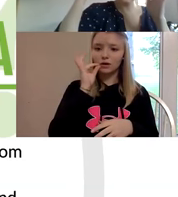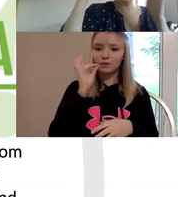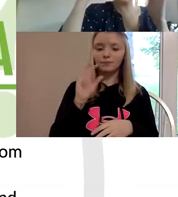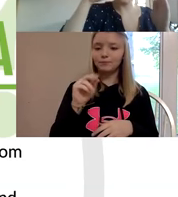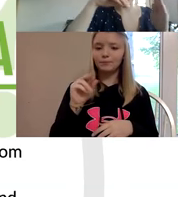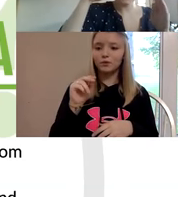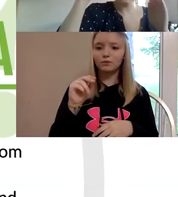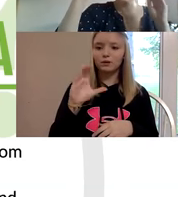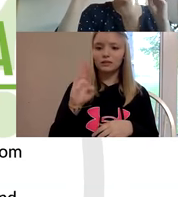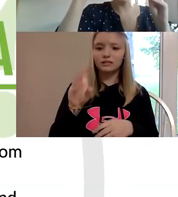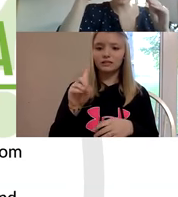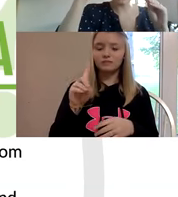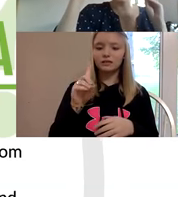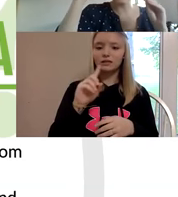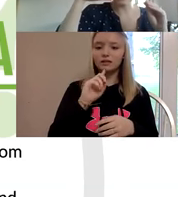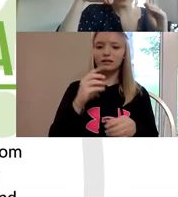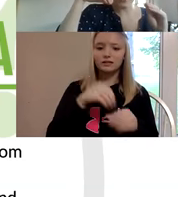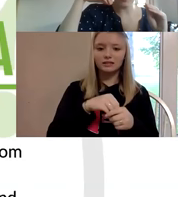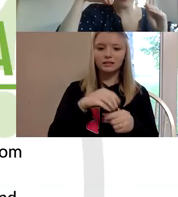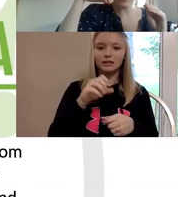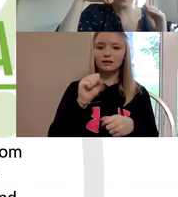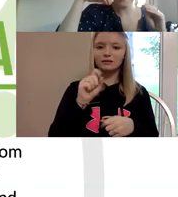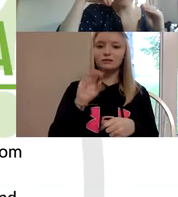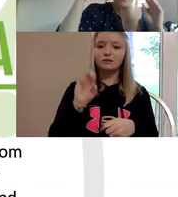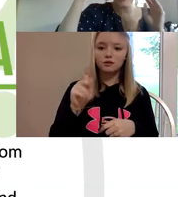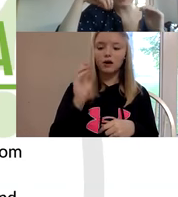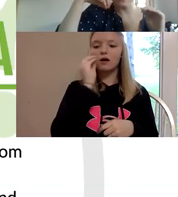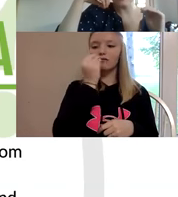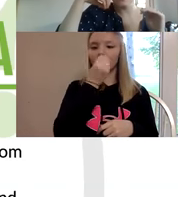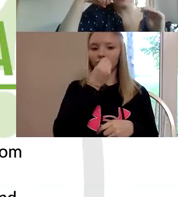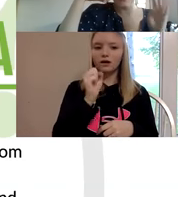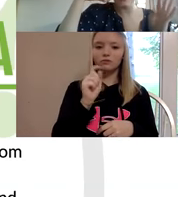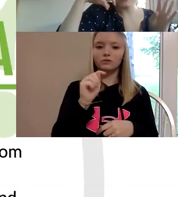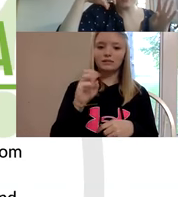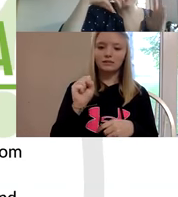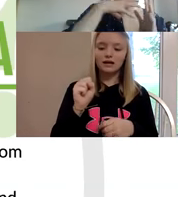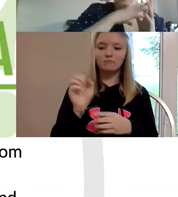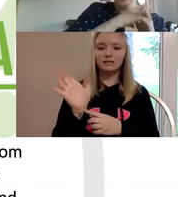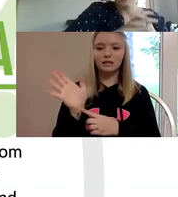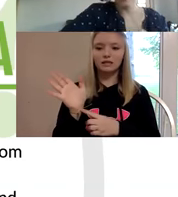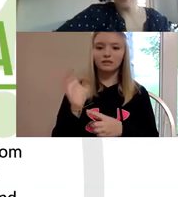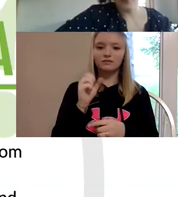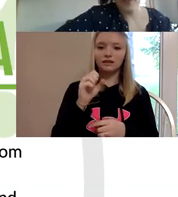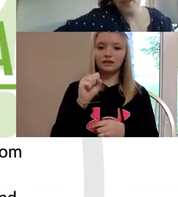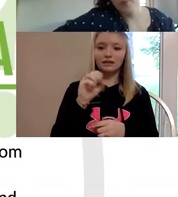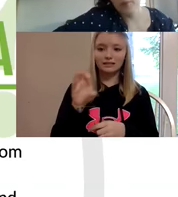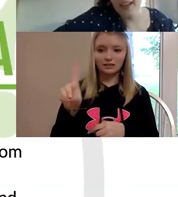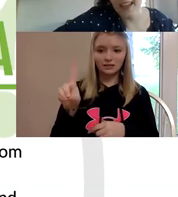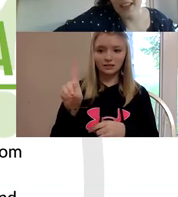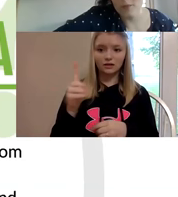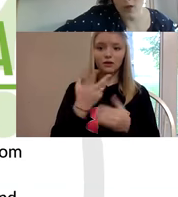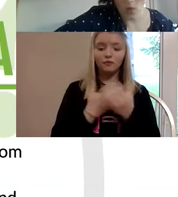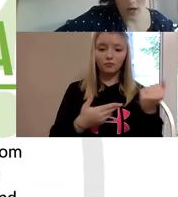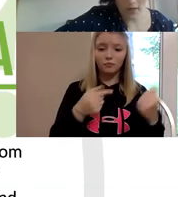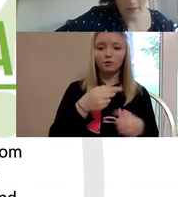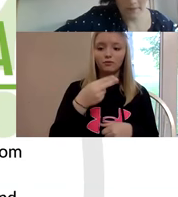found throughout the stalks, the flowers, the stems, the leaves, and the seed of both hemp